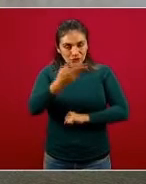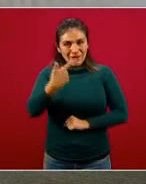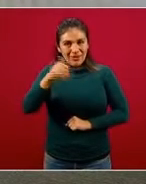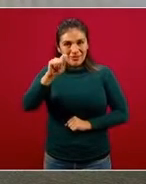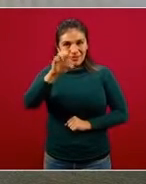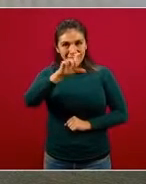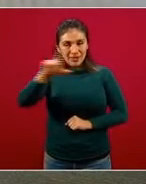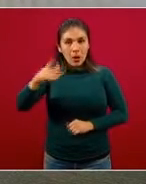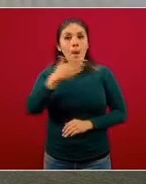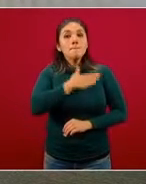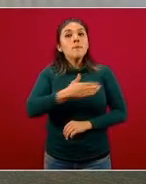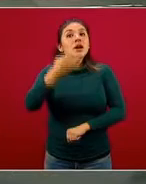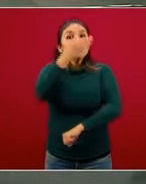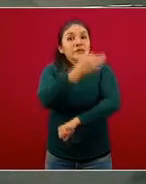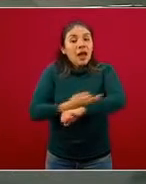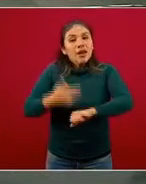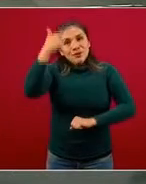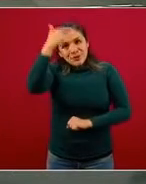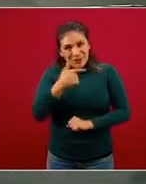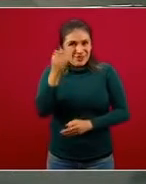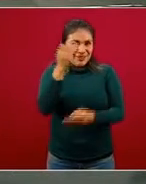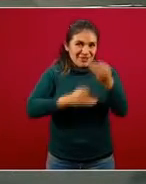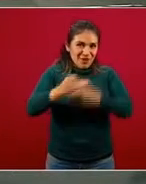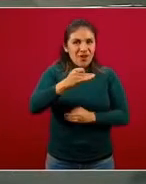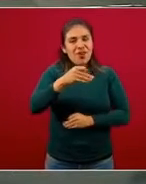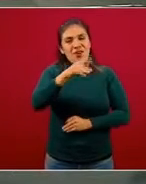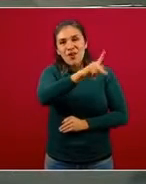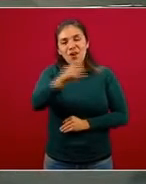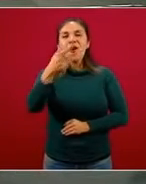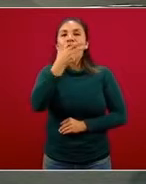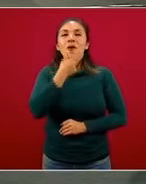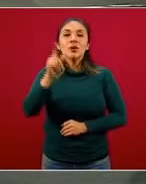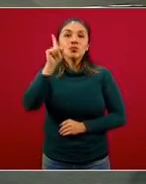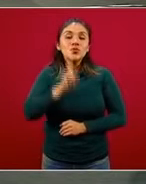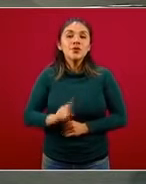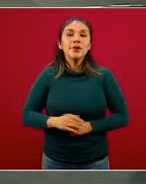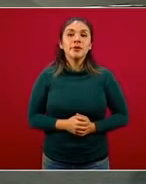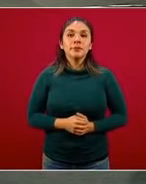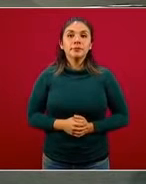Thank you, Deputy Secretary. Good evening, everyone.